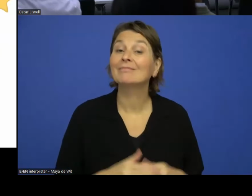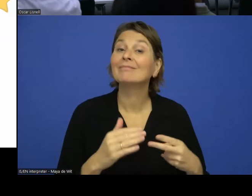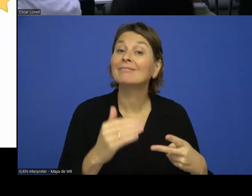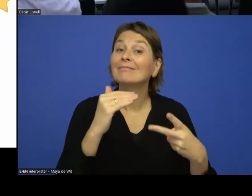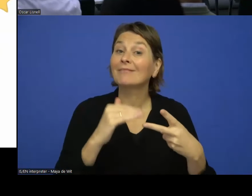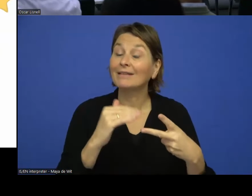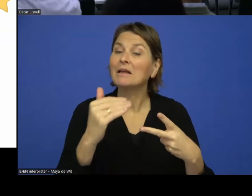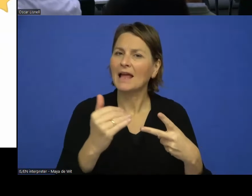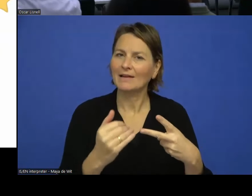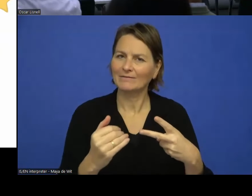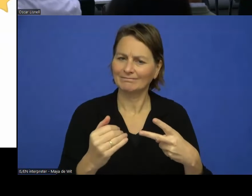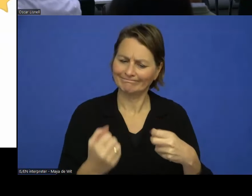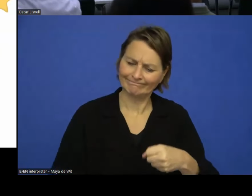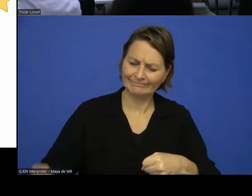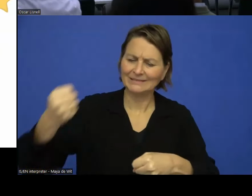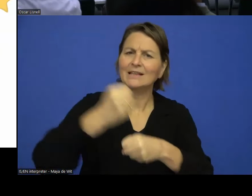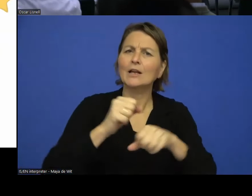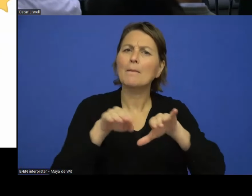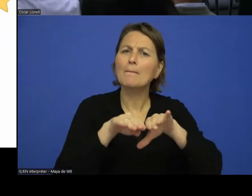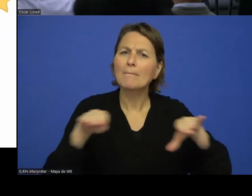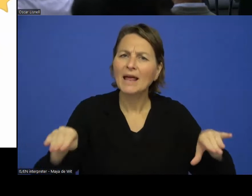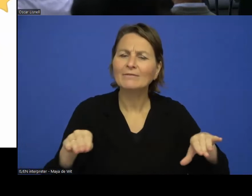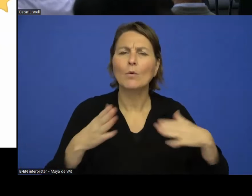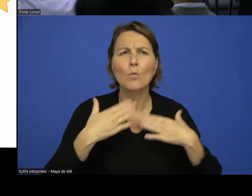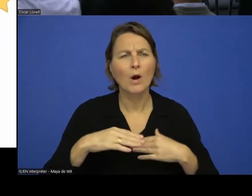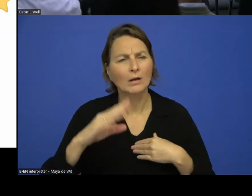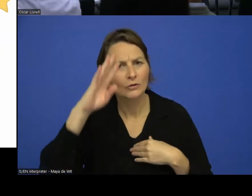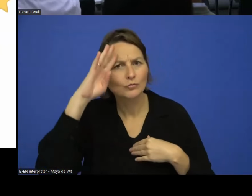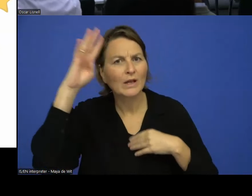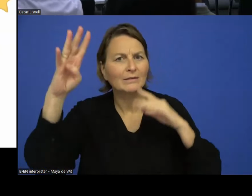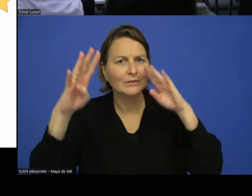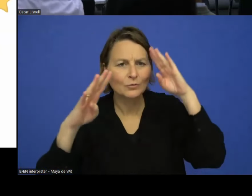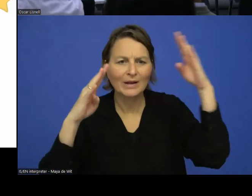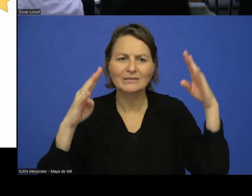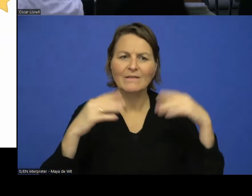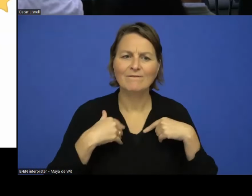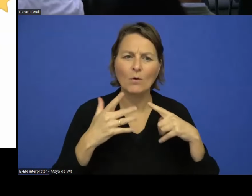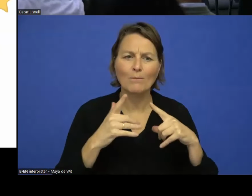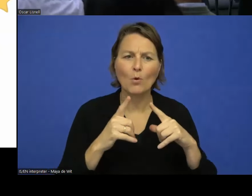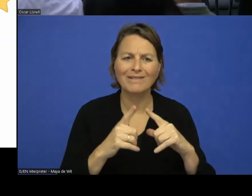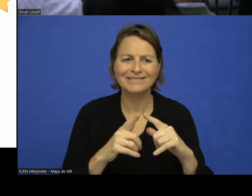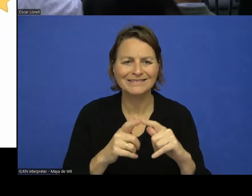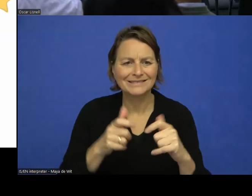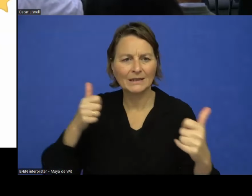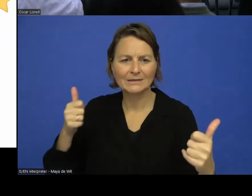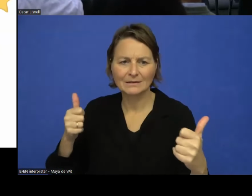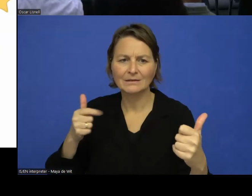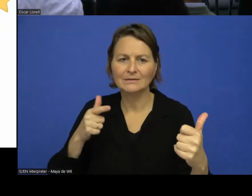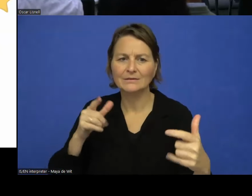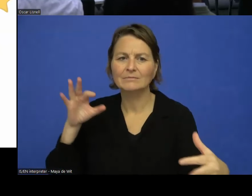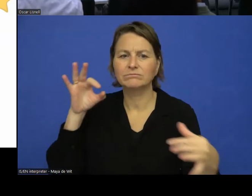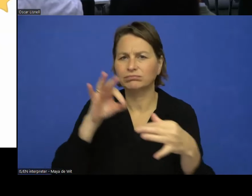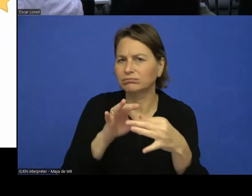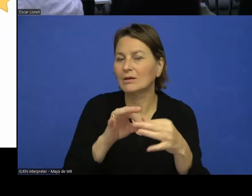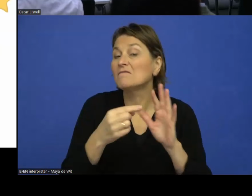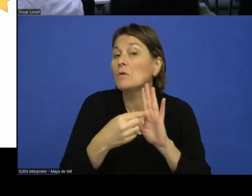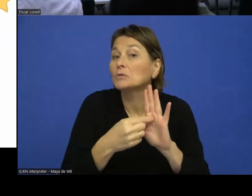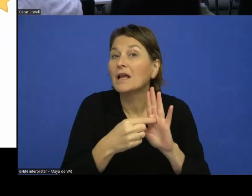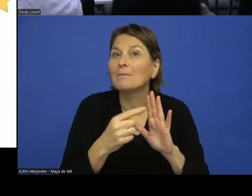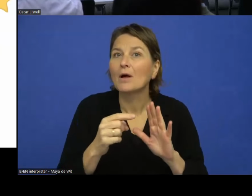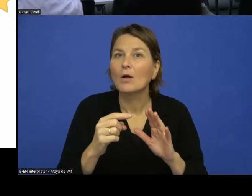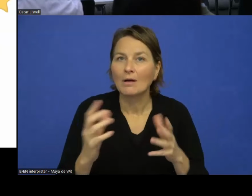enable co-creation and performance from distance. And especially when it comes to, for example, music,